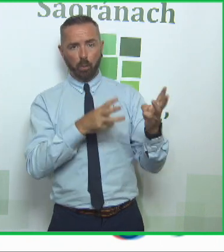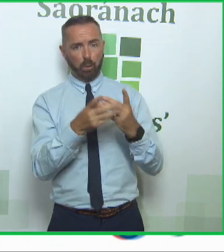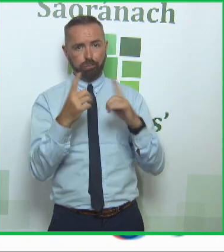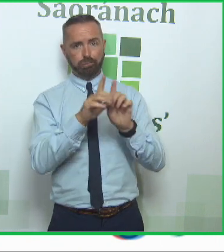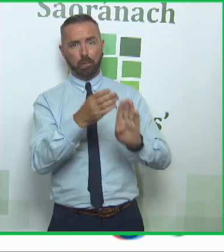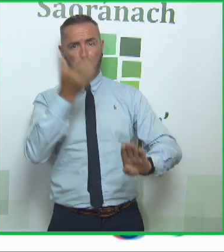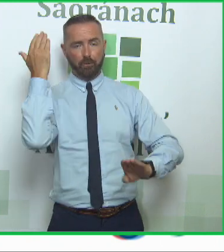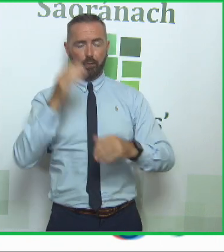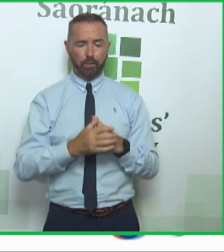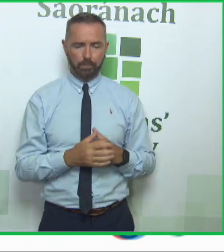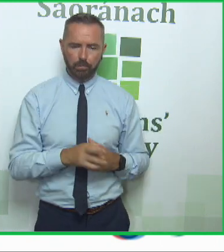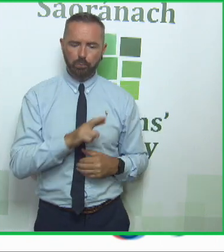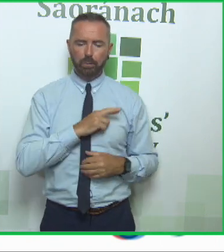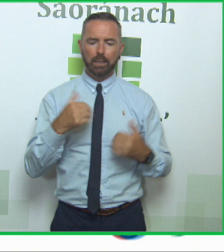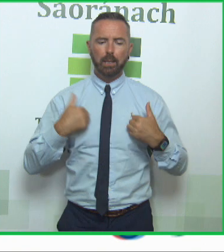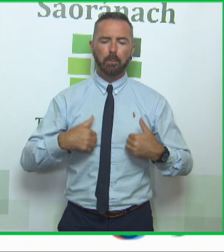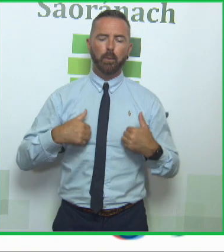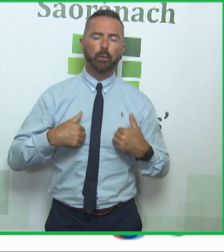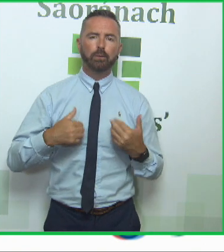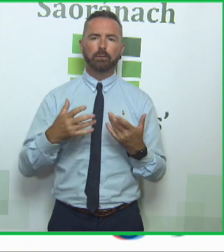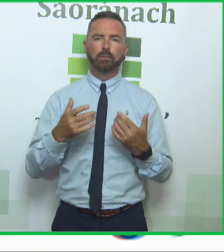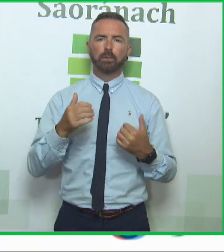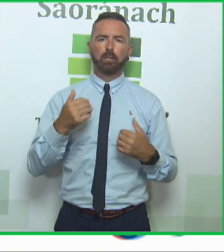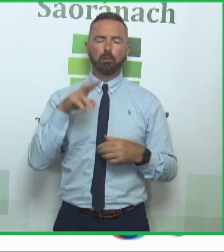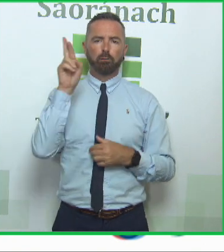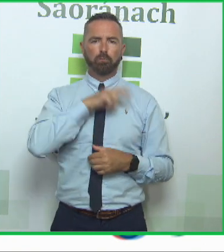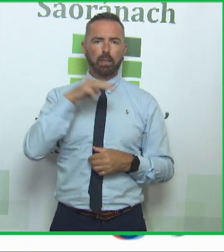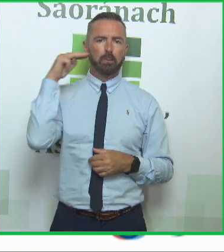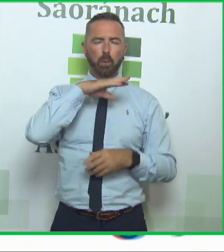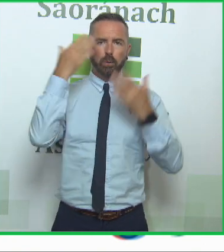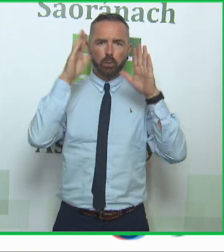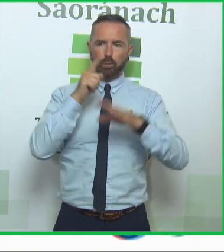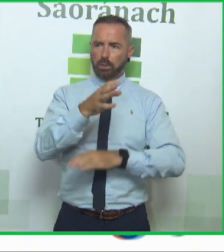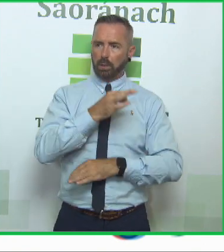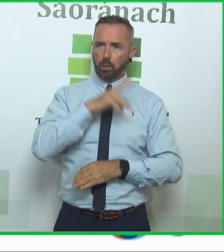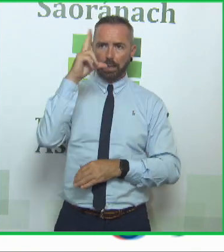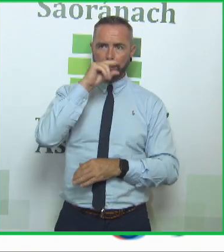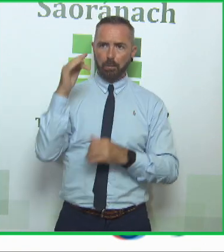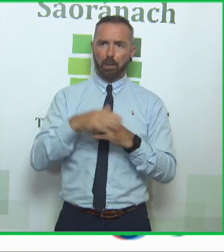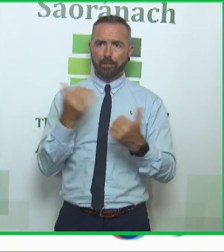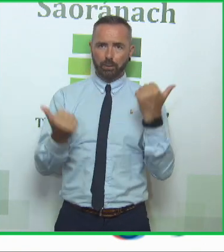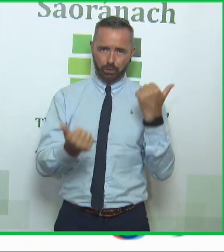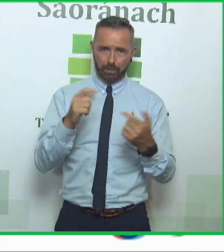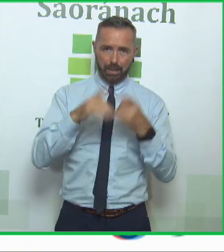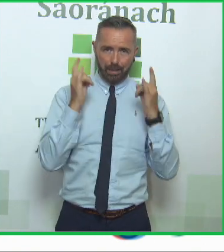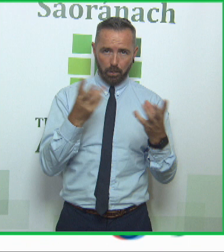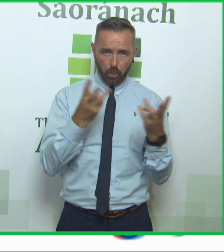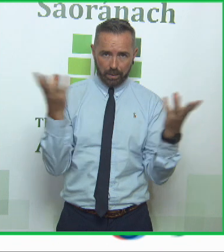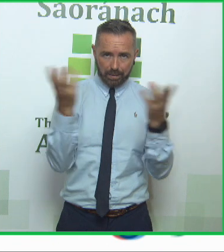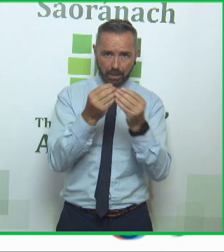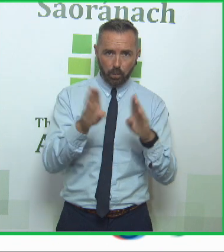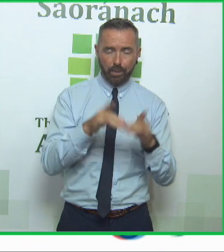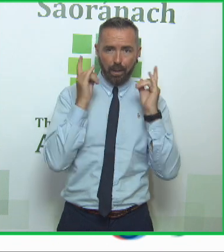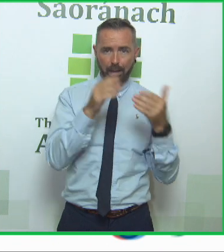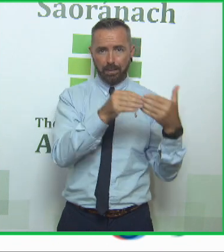nightlife settings. I think it's really important to show that this is a really good example of justice and health working on a health-led